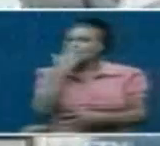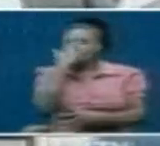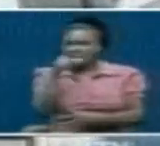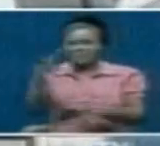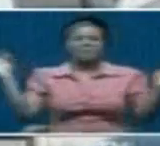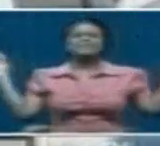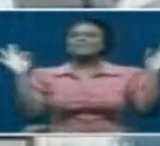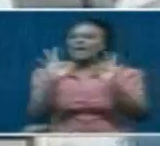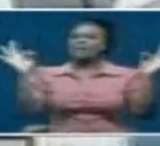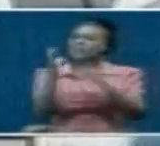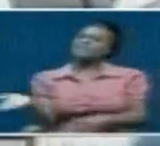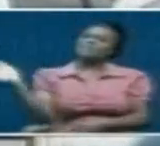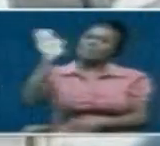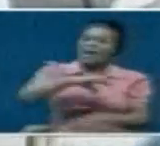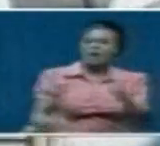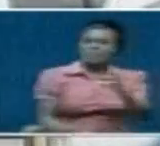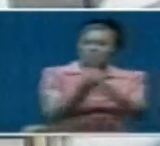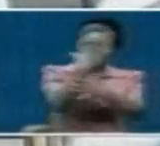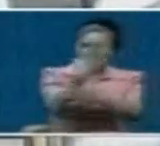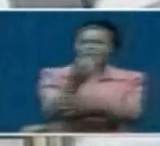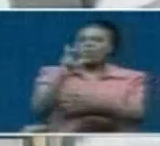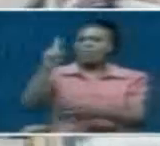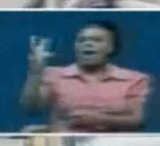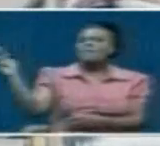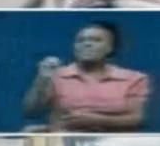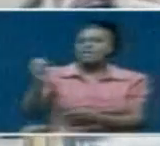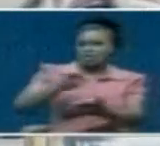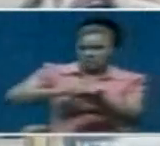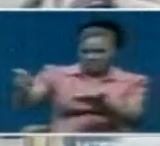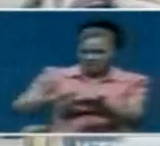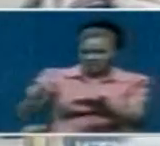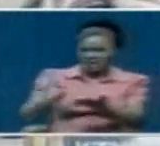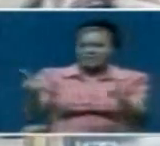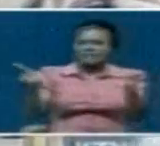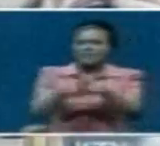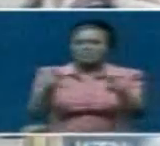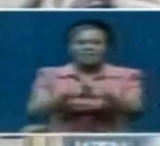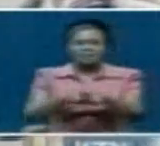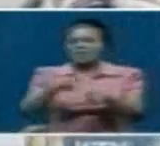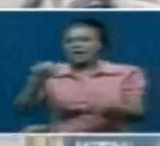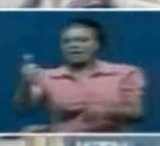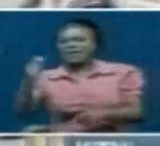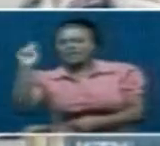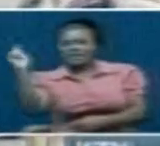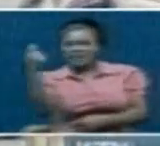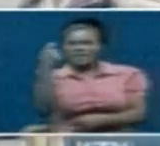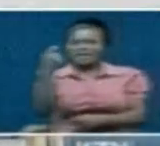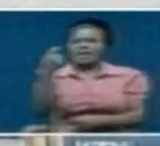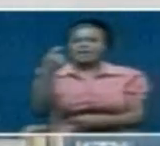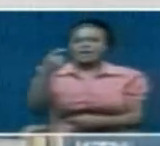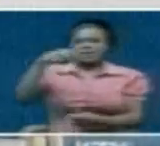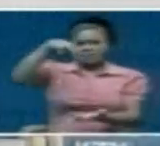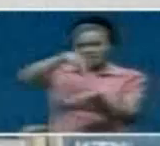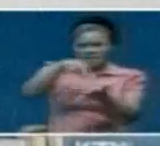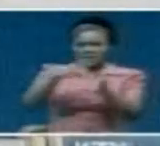made a surprise comeback at the launch of CORD's A Million Signature Hunt. Likewise, after a political lull, Kenya National Congress